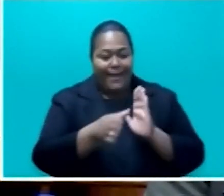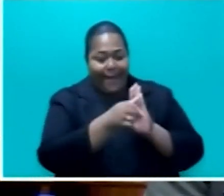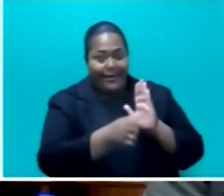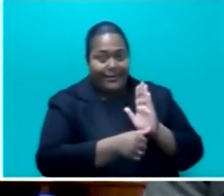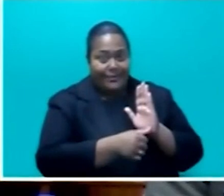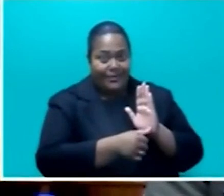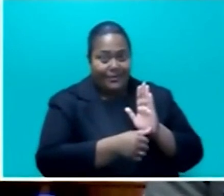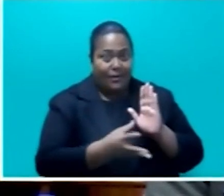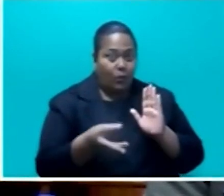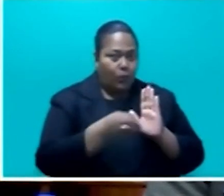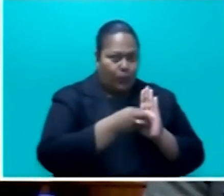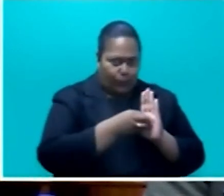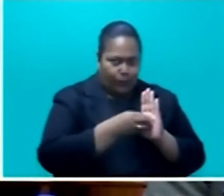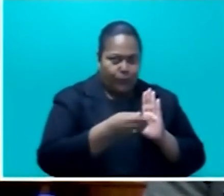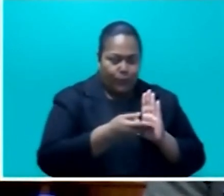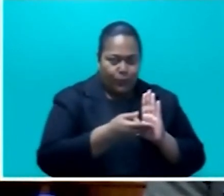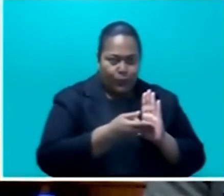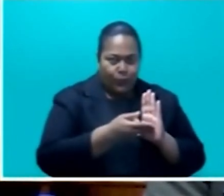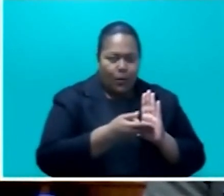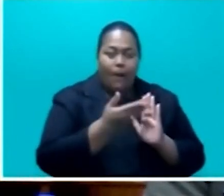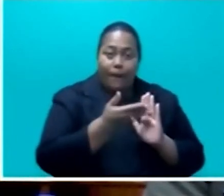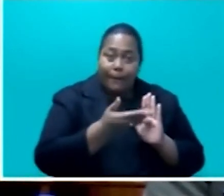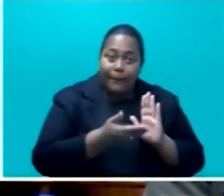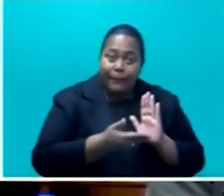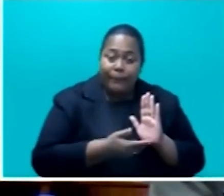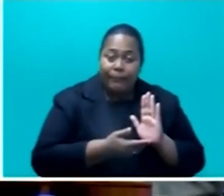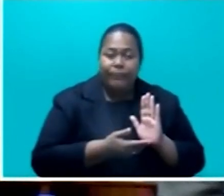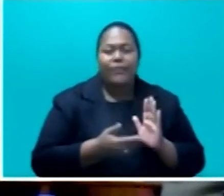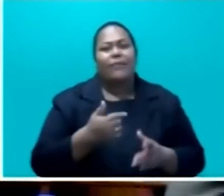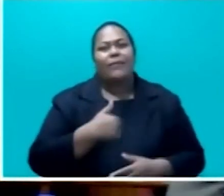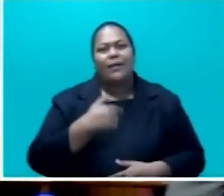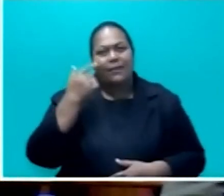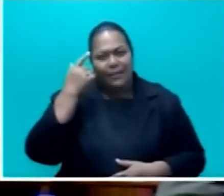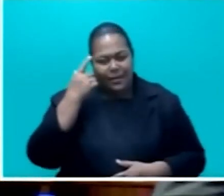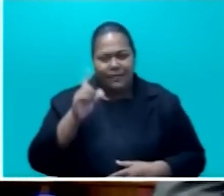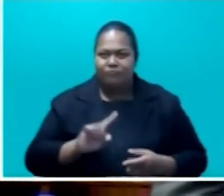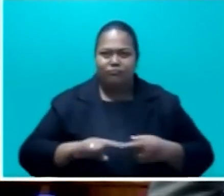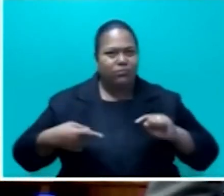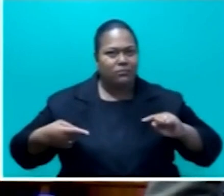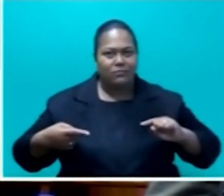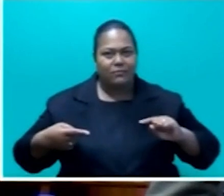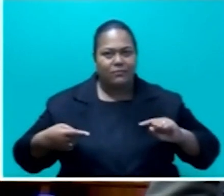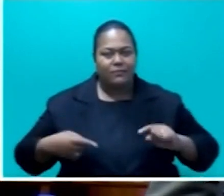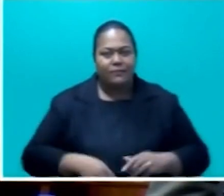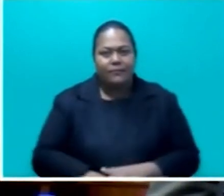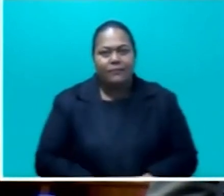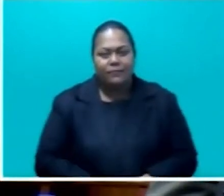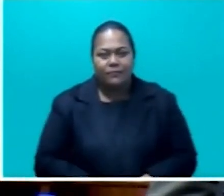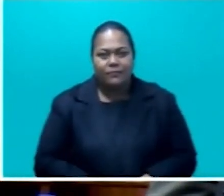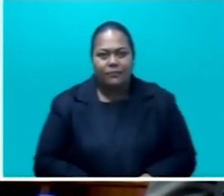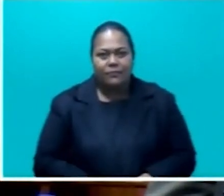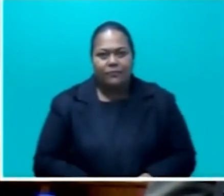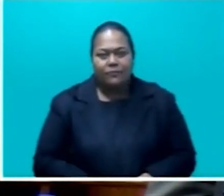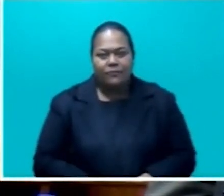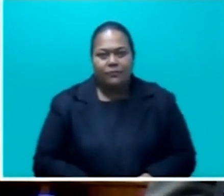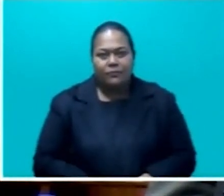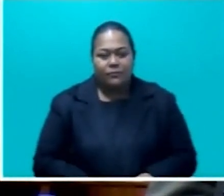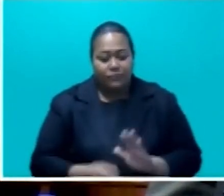these aspects that are considered controversial. These